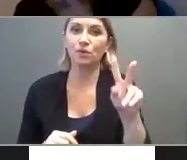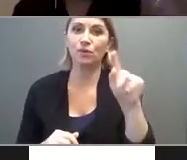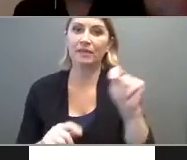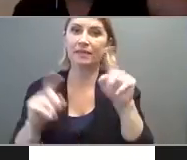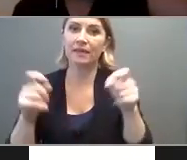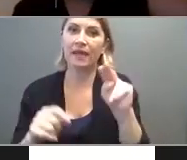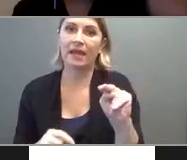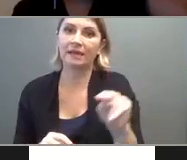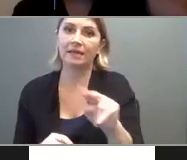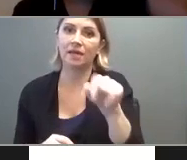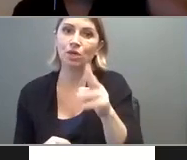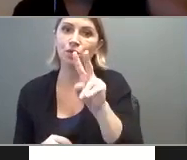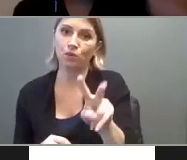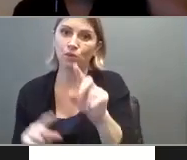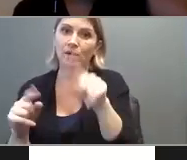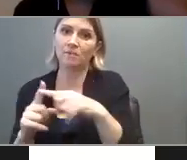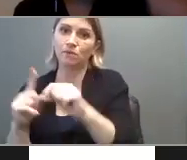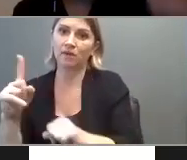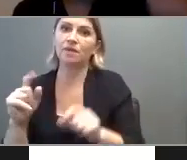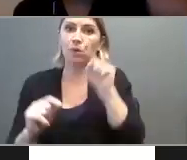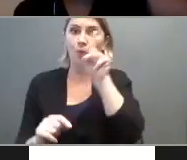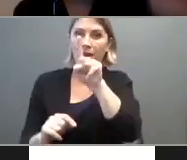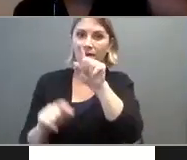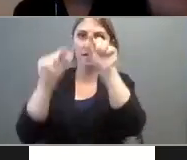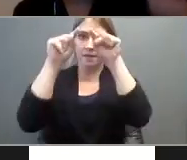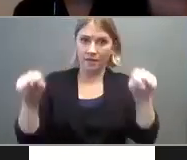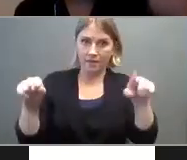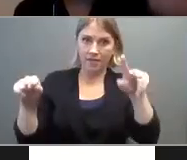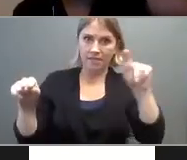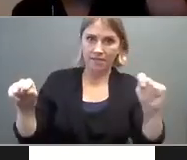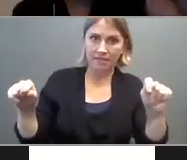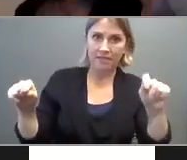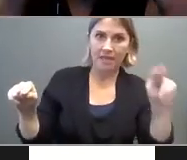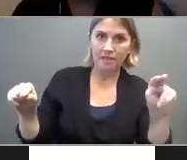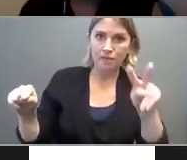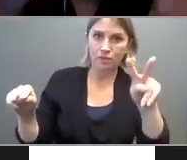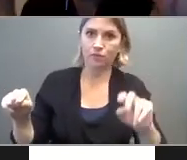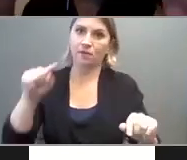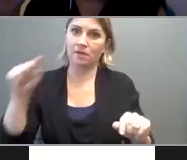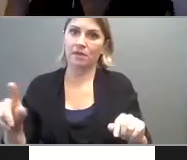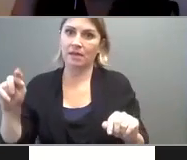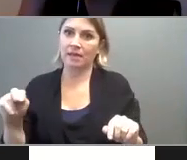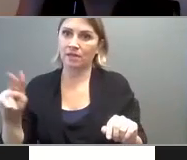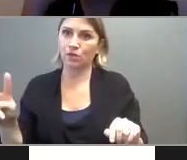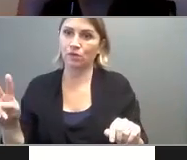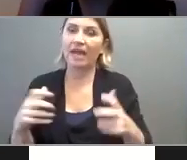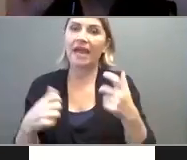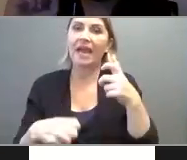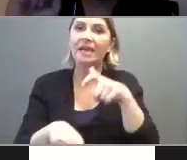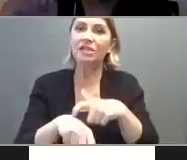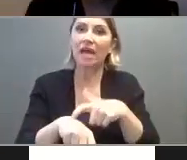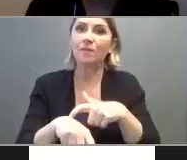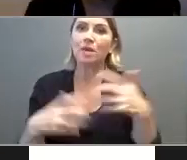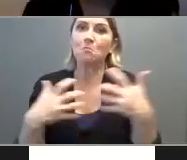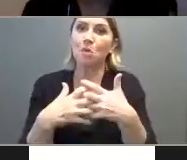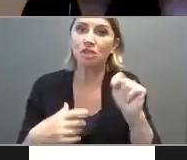1. Initially we looked at d of n, d times n, but now every time we are merging it, we have a time complexity of